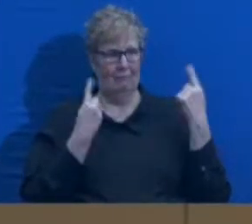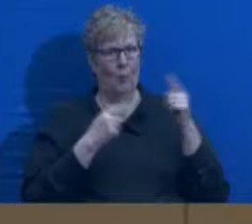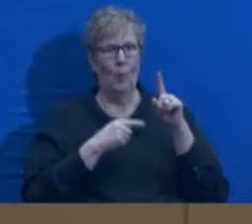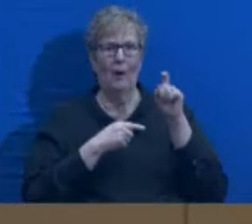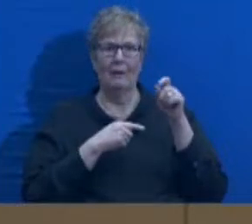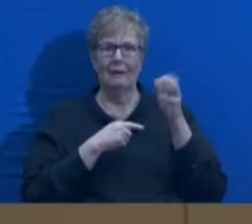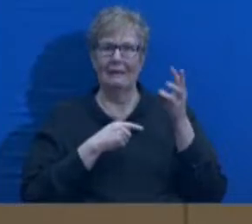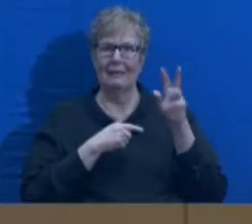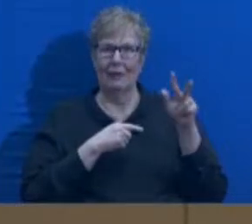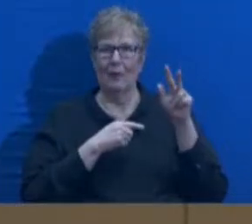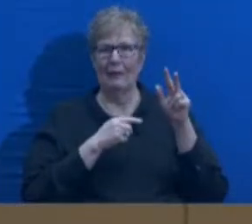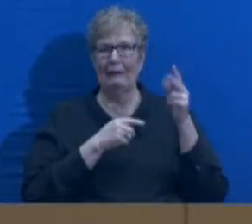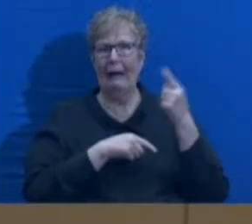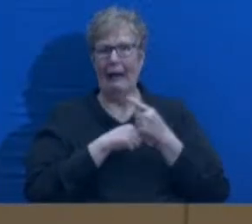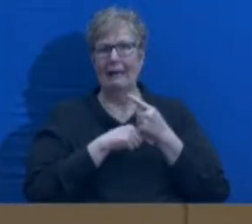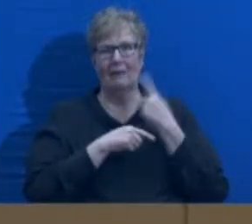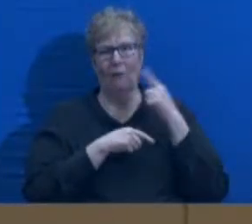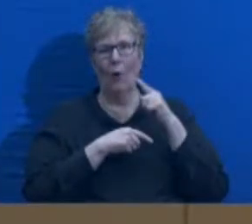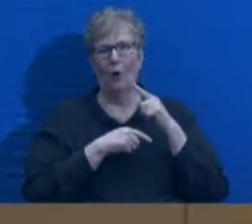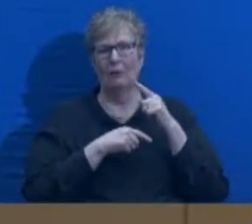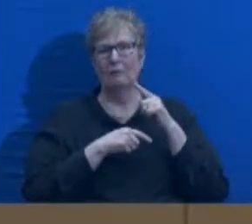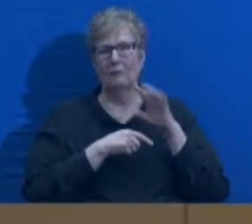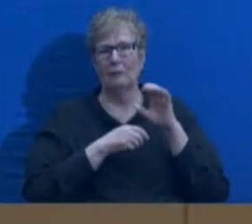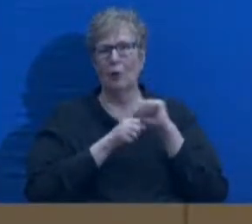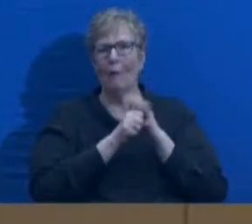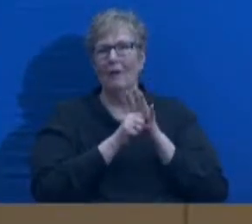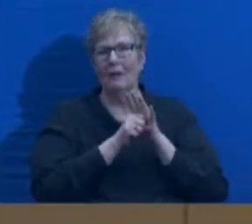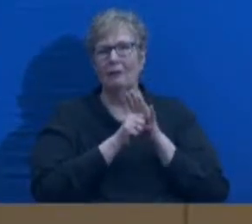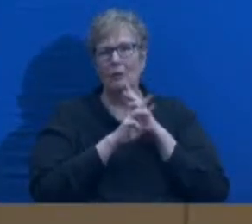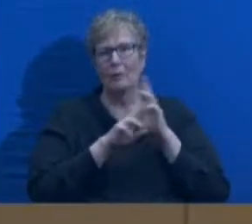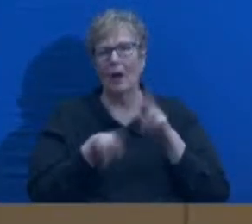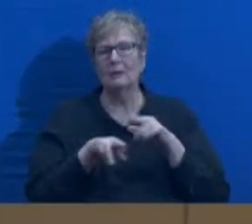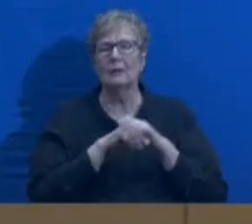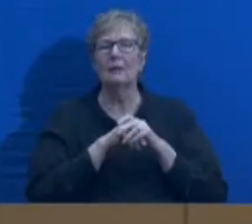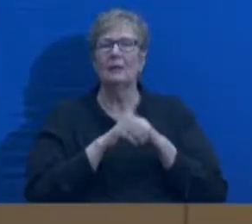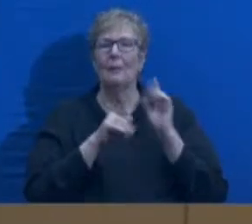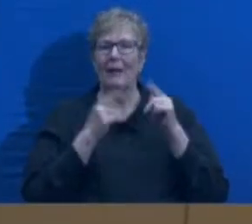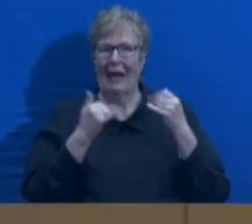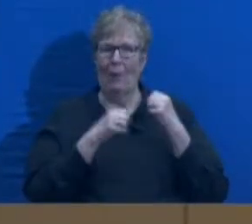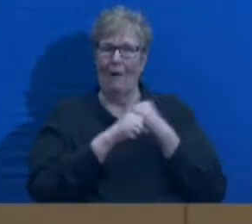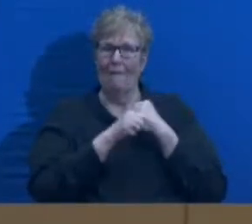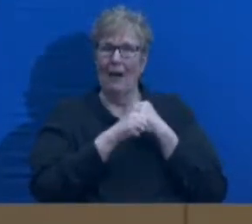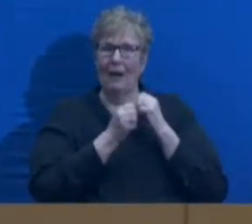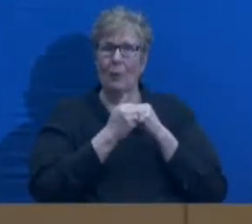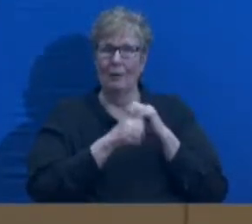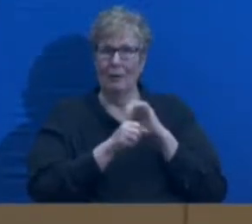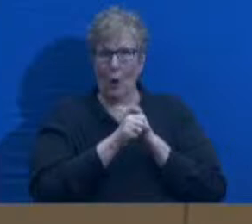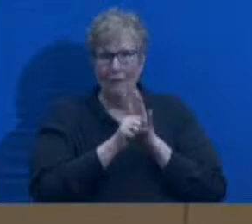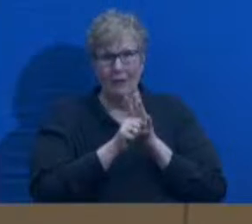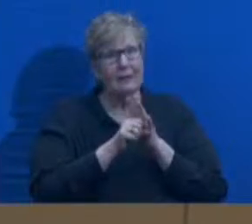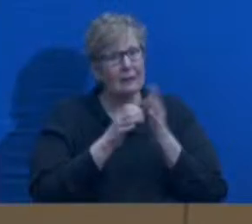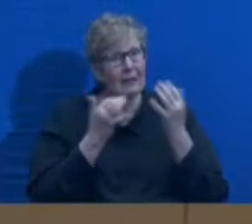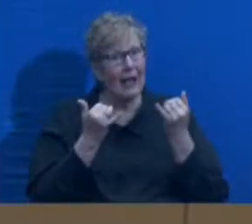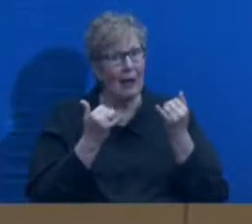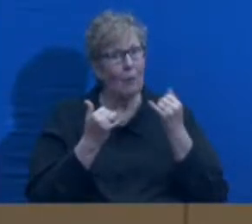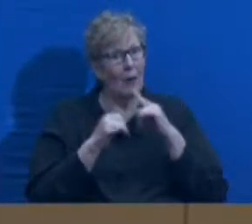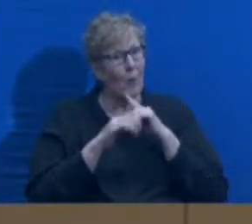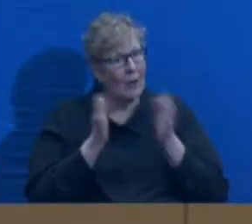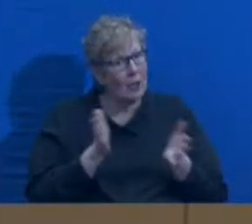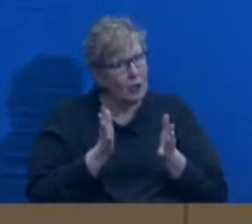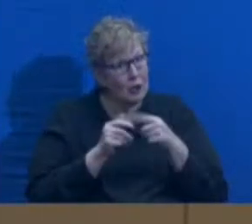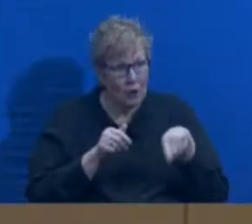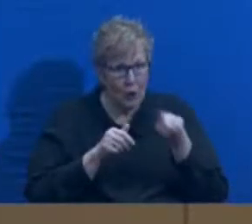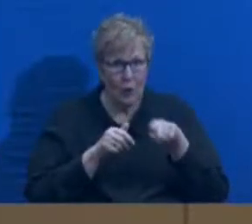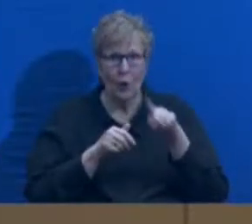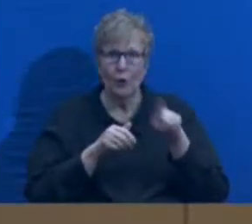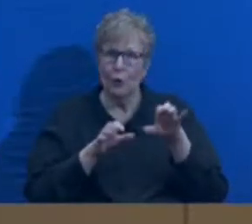to COVID-19. As we continue to fight this virus, we urge citizens to do their part. And this is important